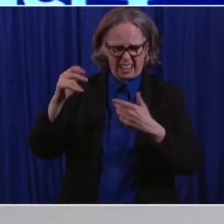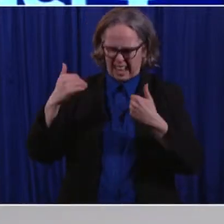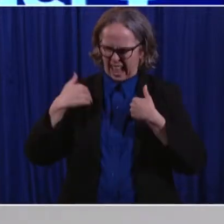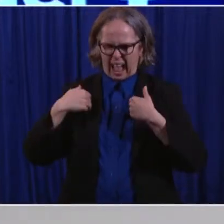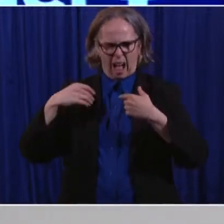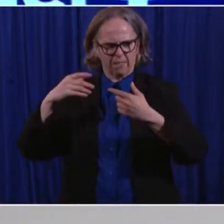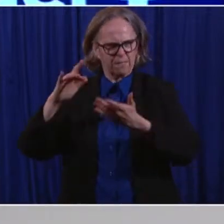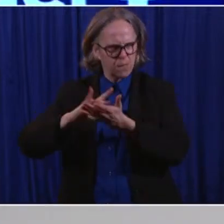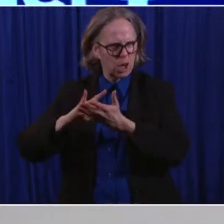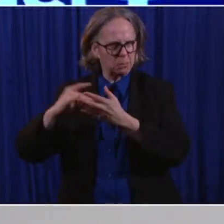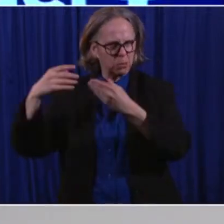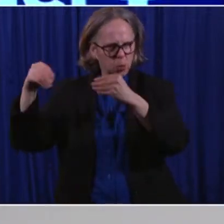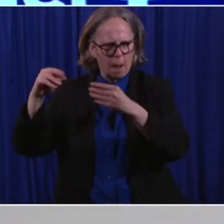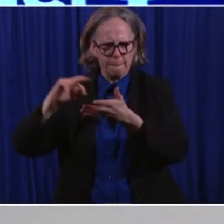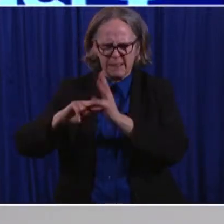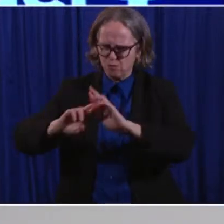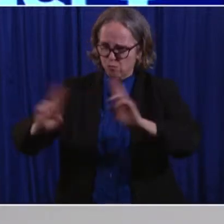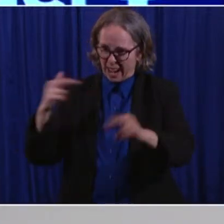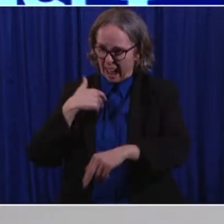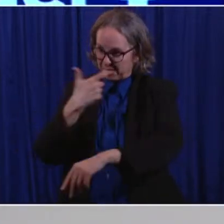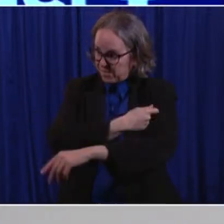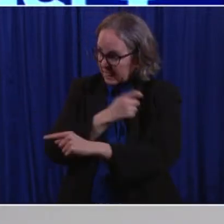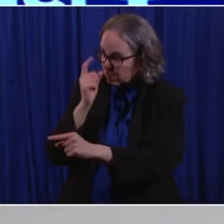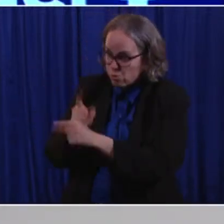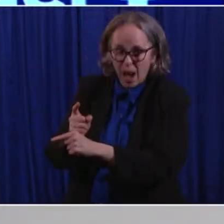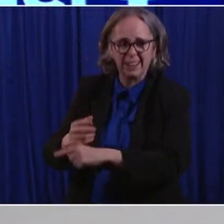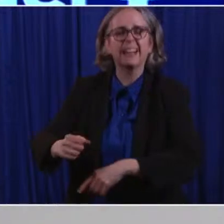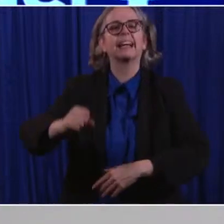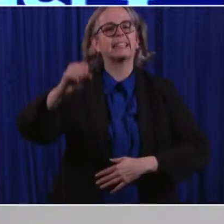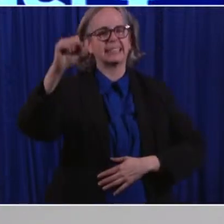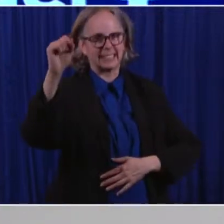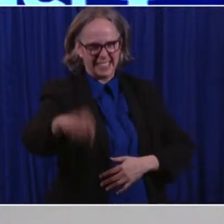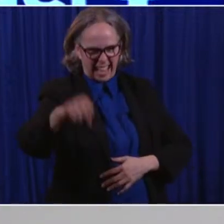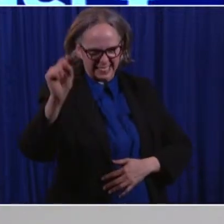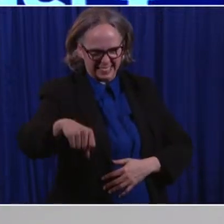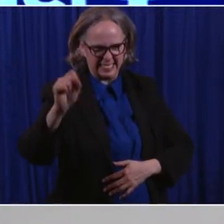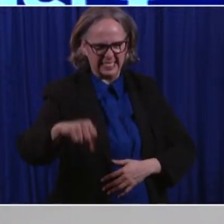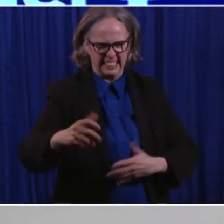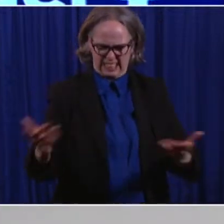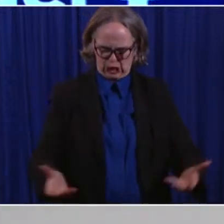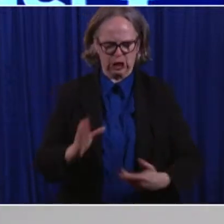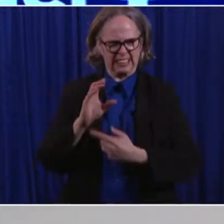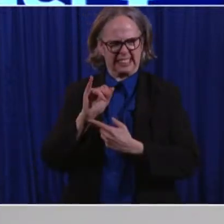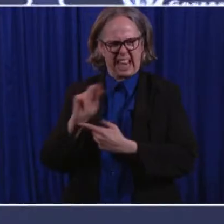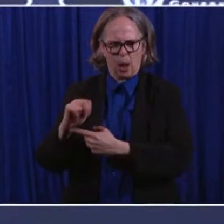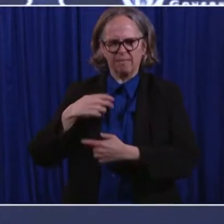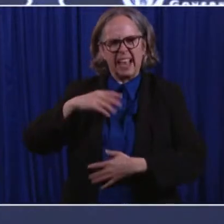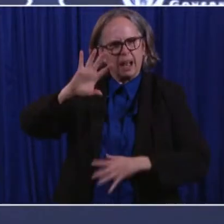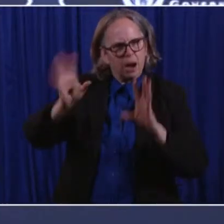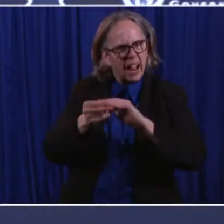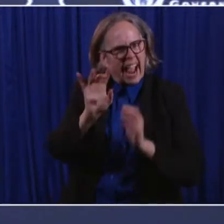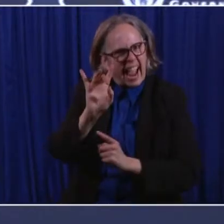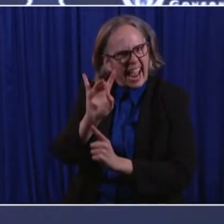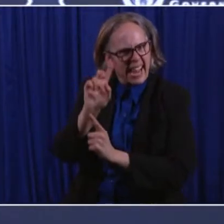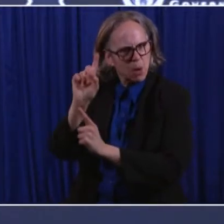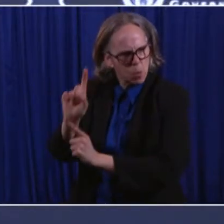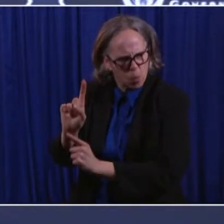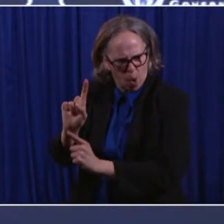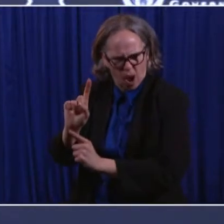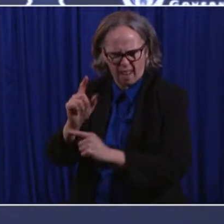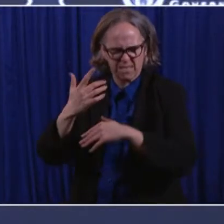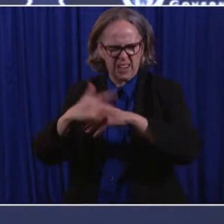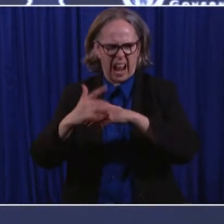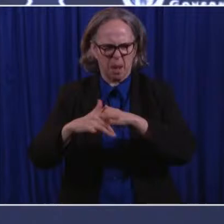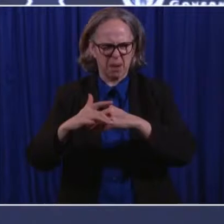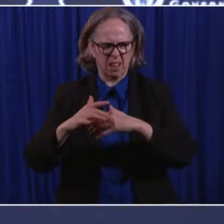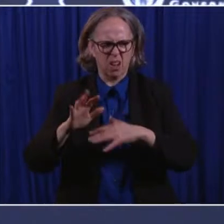right? Yep, that's right. So that's 81 pharmacies here in the greater Cincinnati area, and then 200 across the state. And my wife,